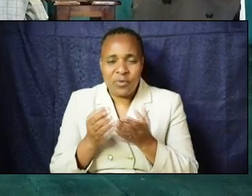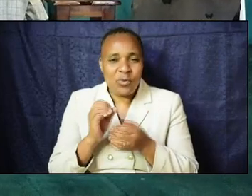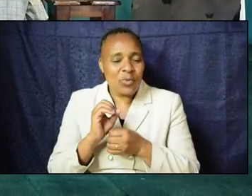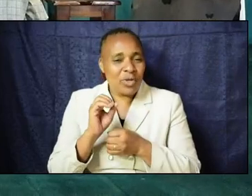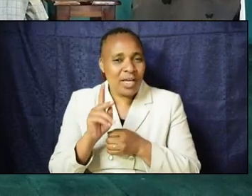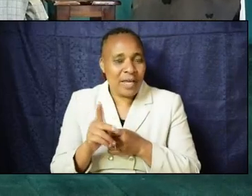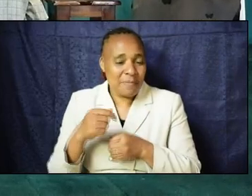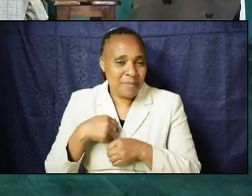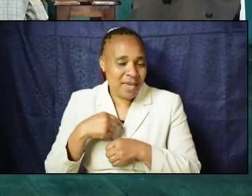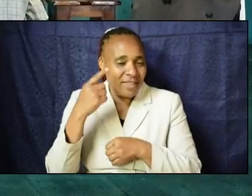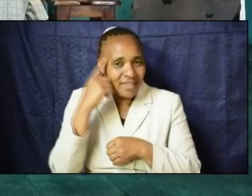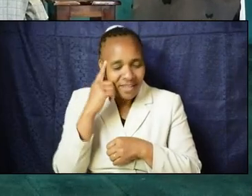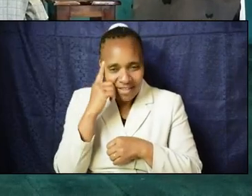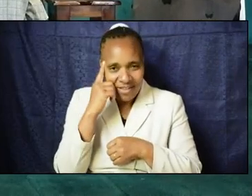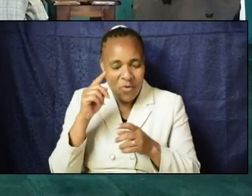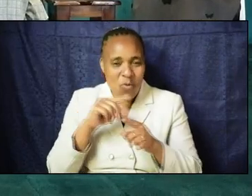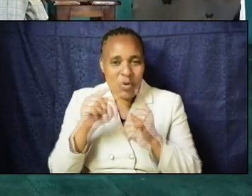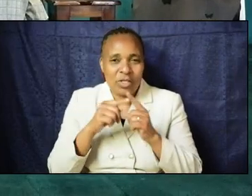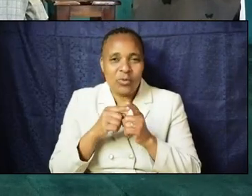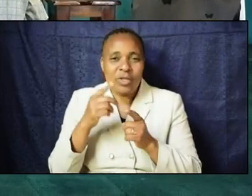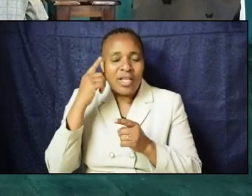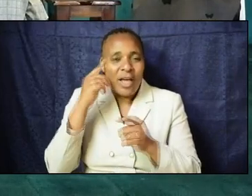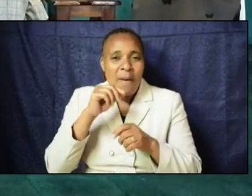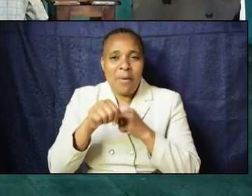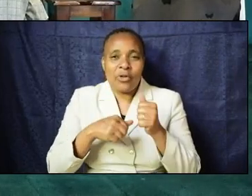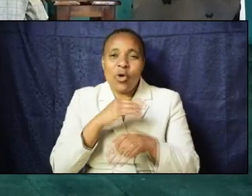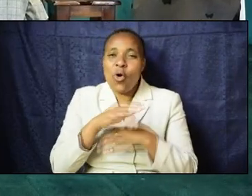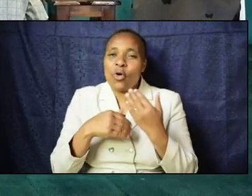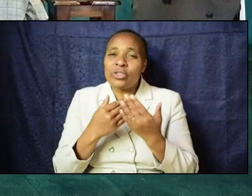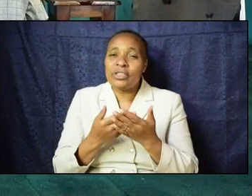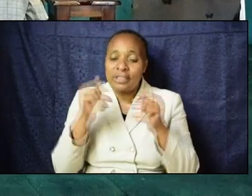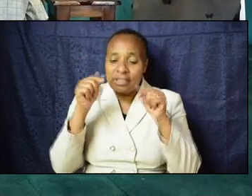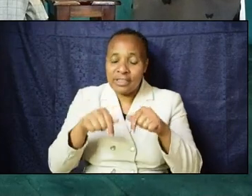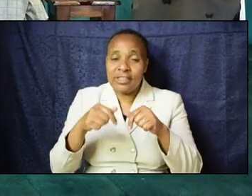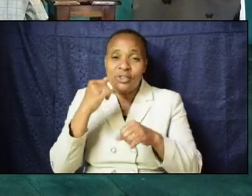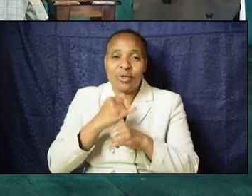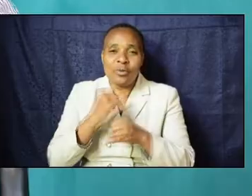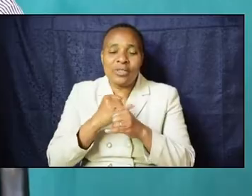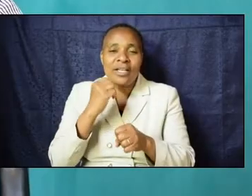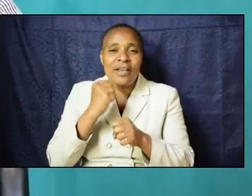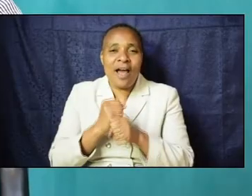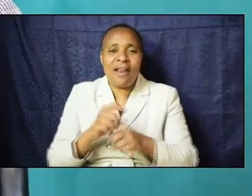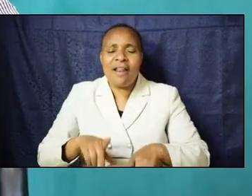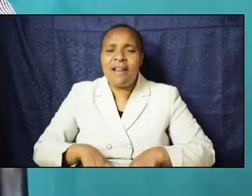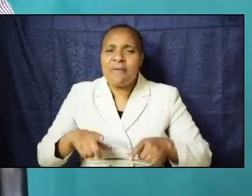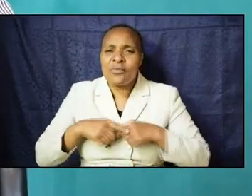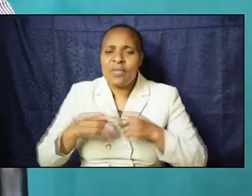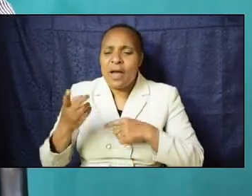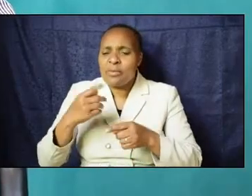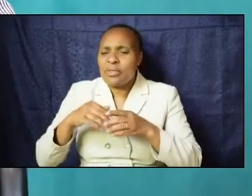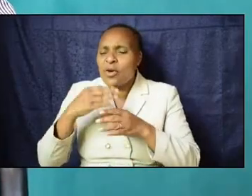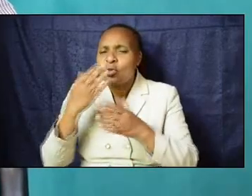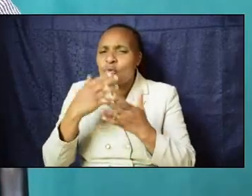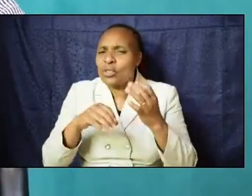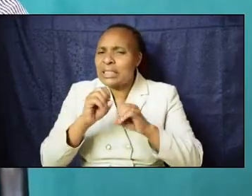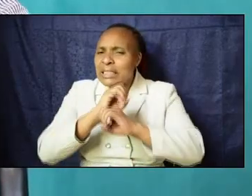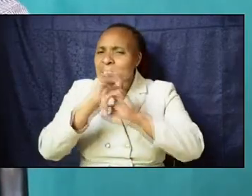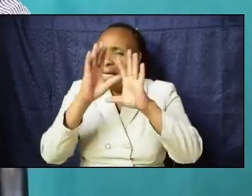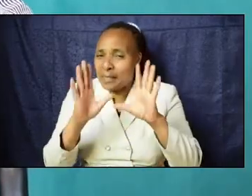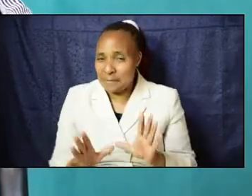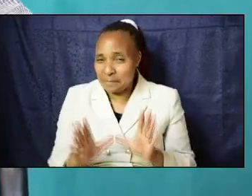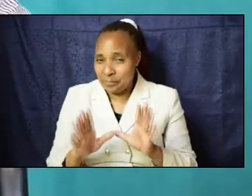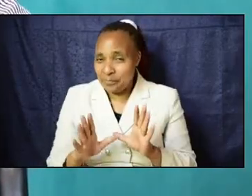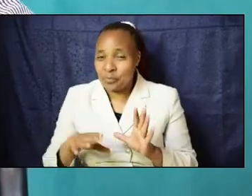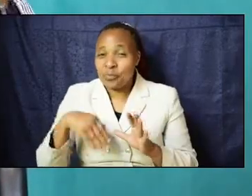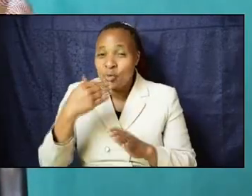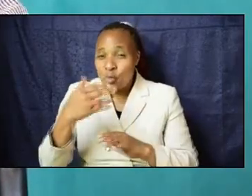Yeah, I think when we think about all these jobs that we've ever done in life, it comes out clearly to us that there are always